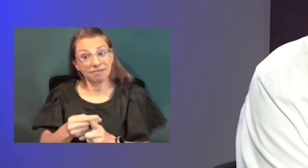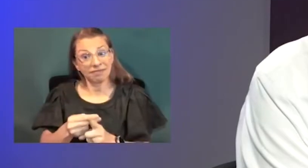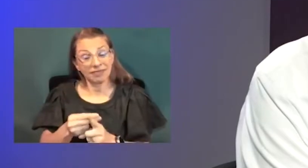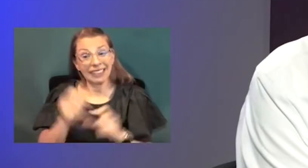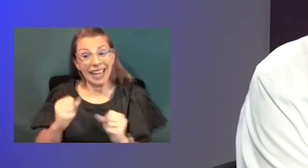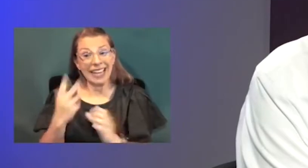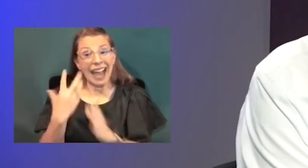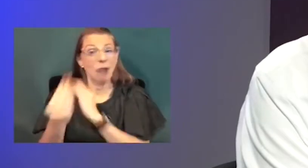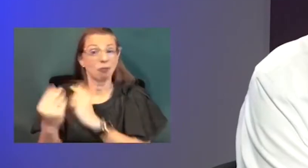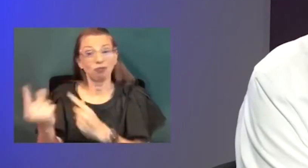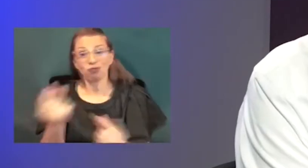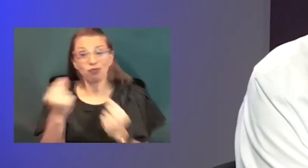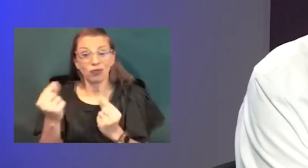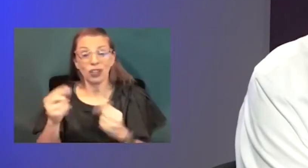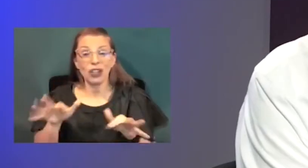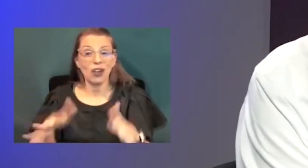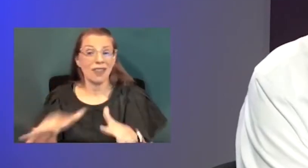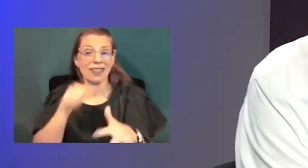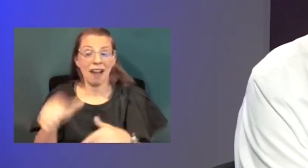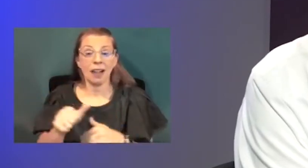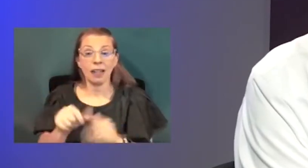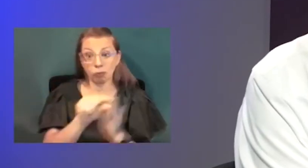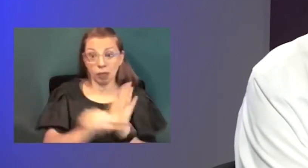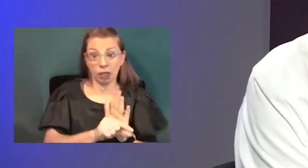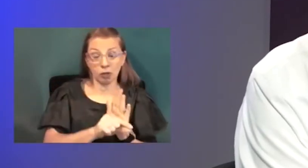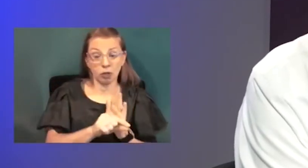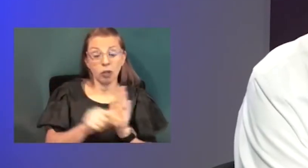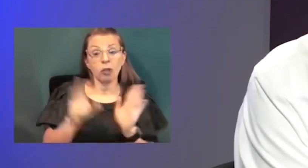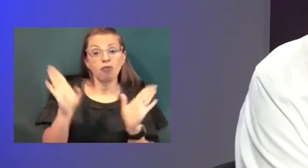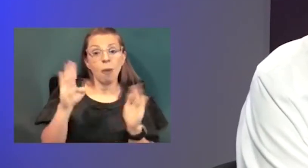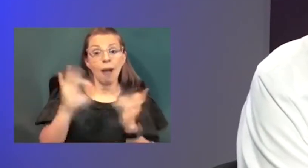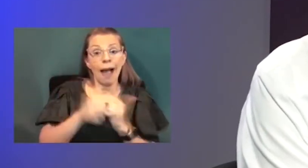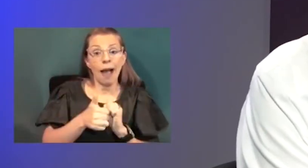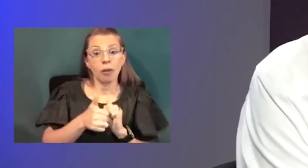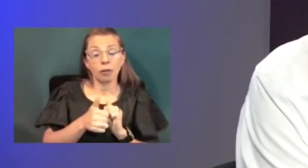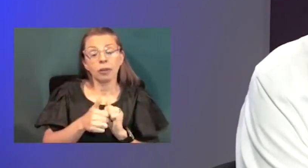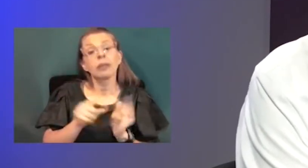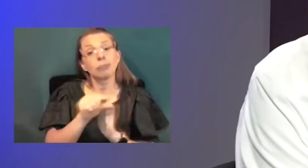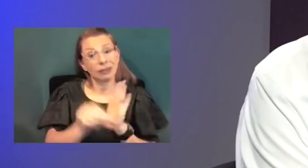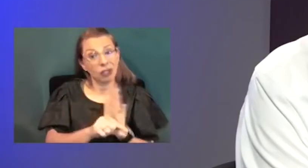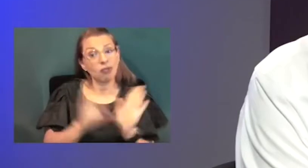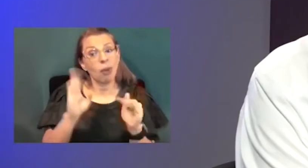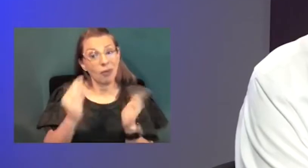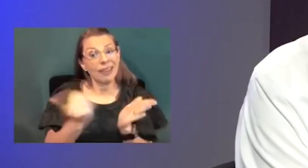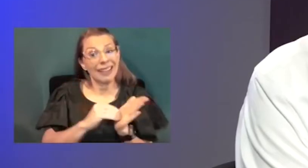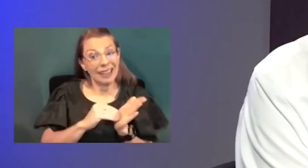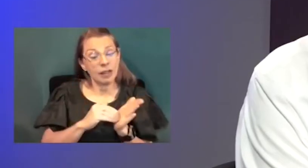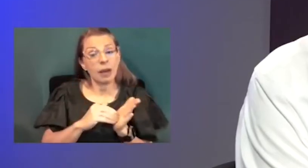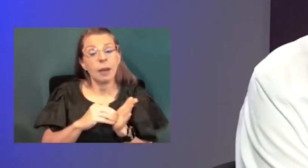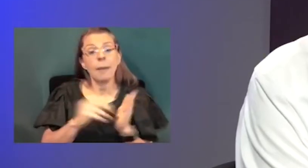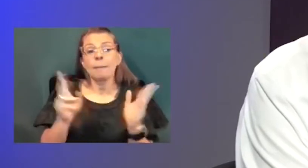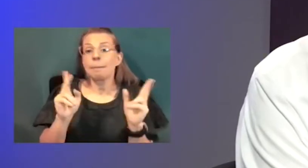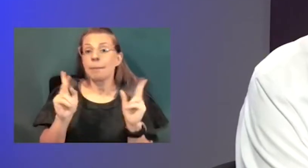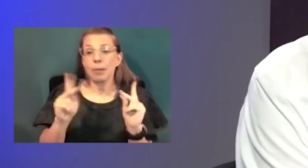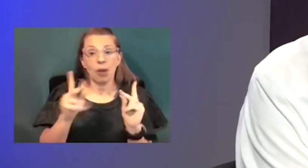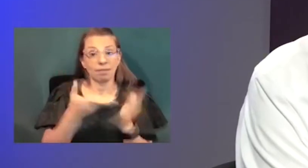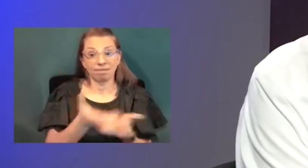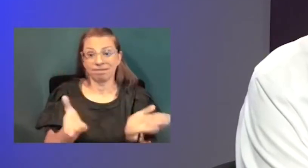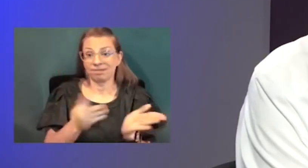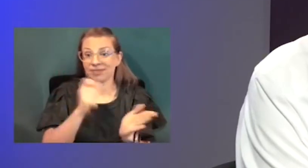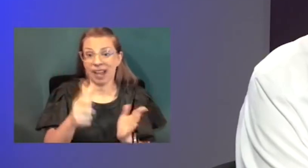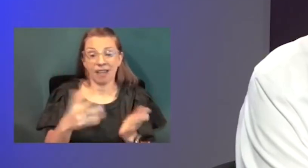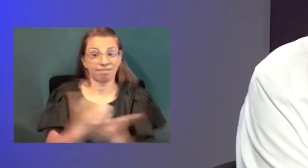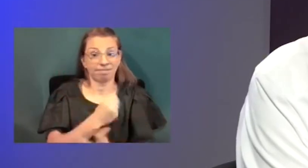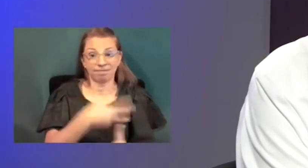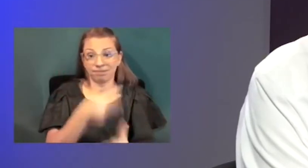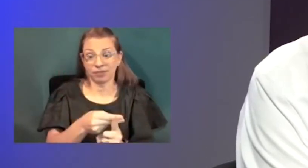nervous. I think what's gotten Springfield in trouble, and Springfield is in trouble again, is that so many people have been unvaccinated. And what it reveals is